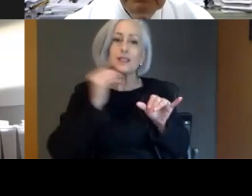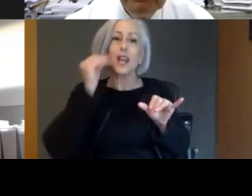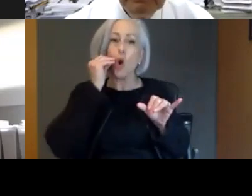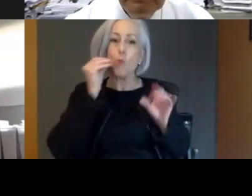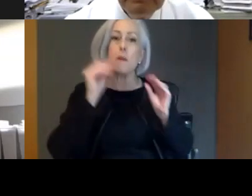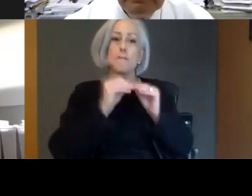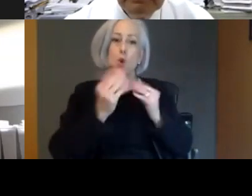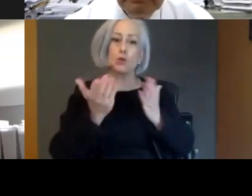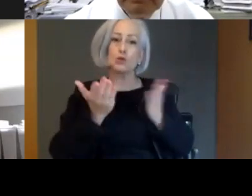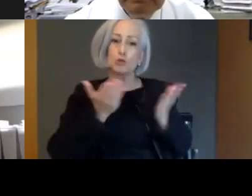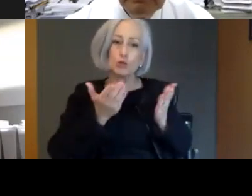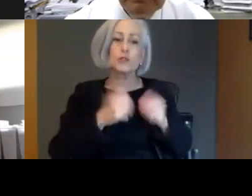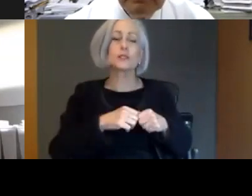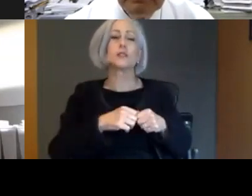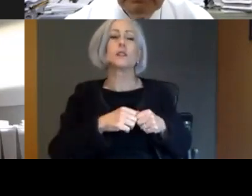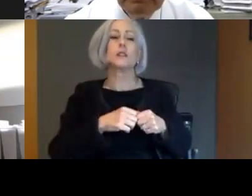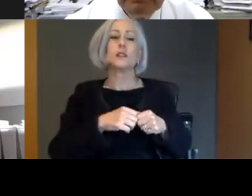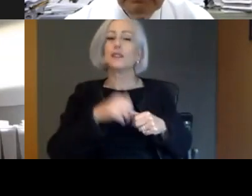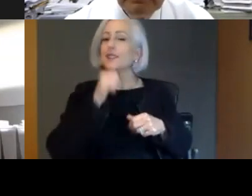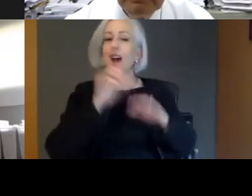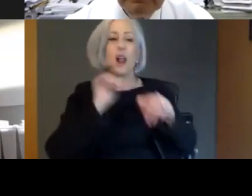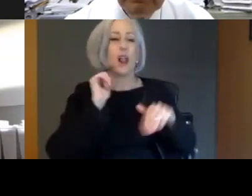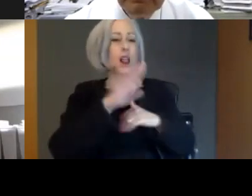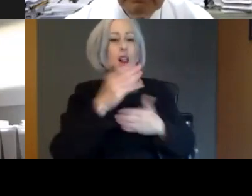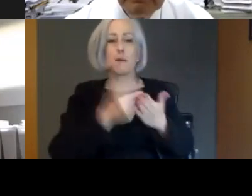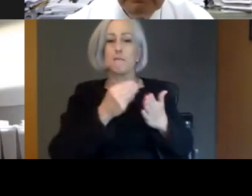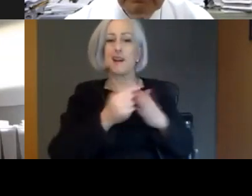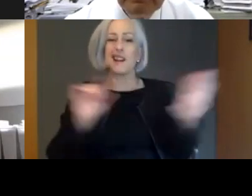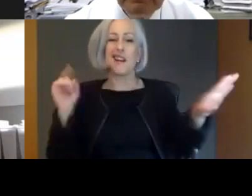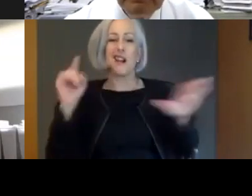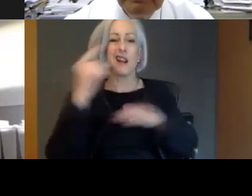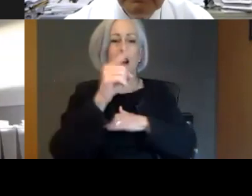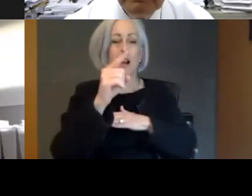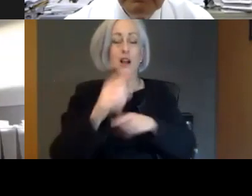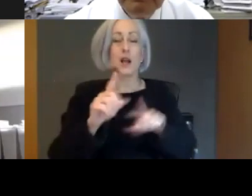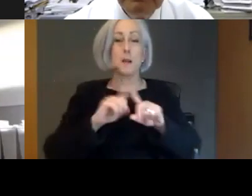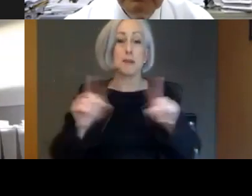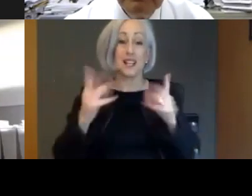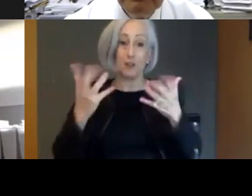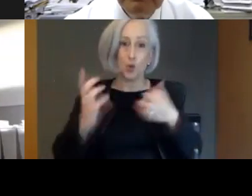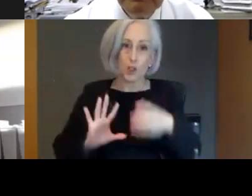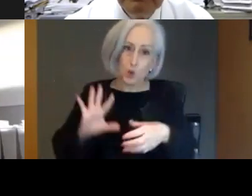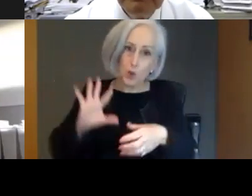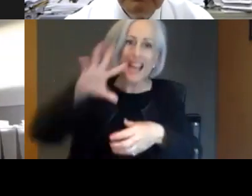the money to go abroad. But if you're wanting to engage with other people